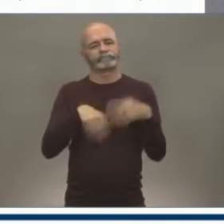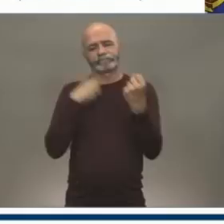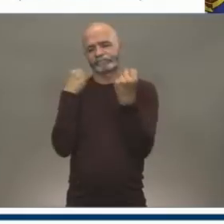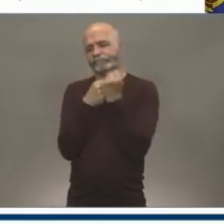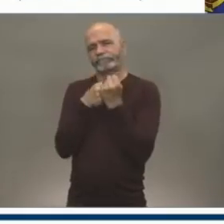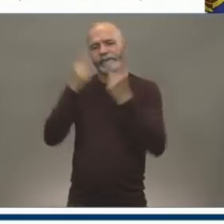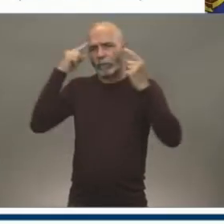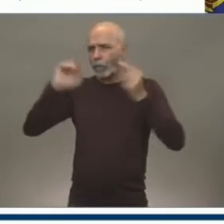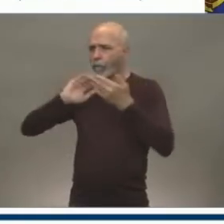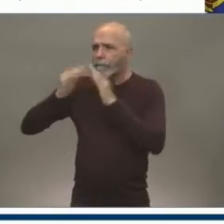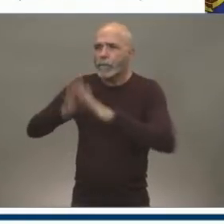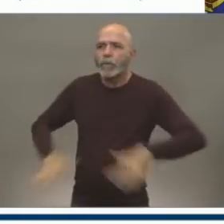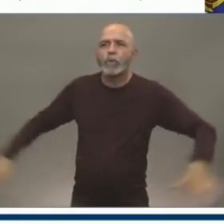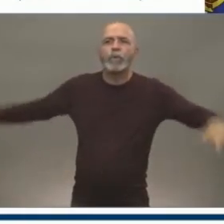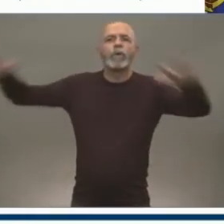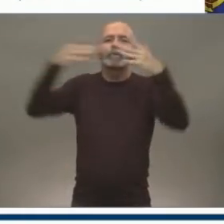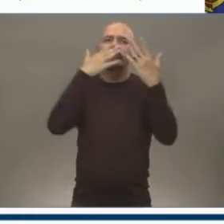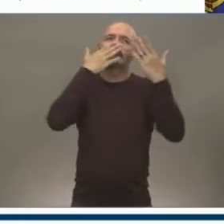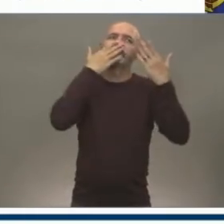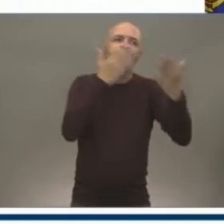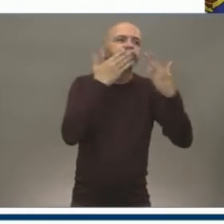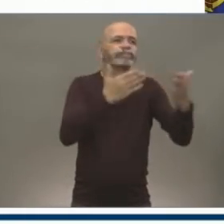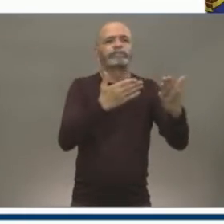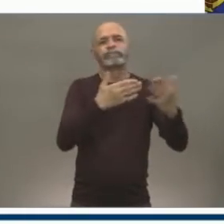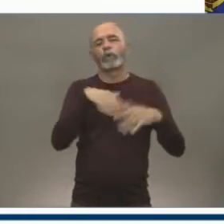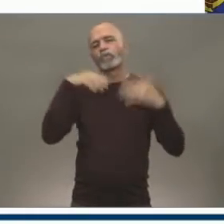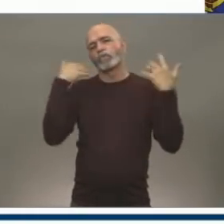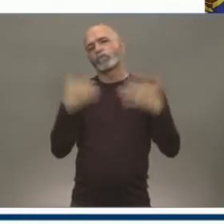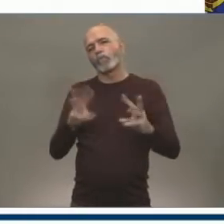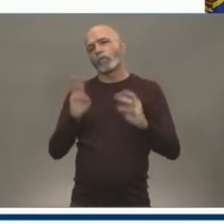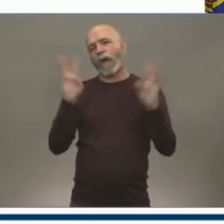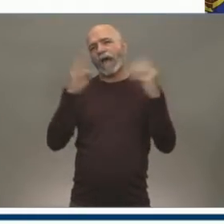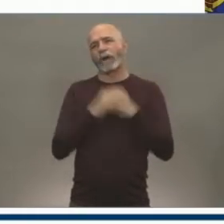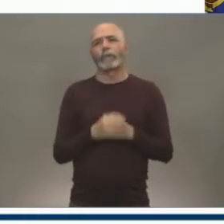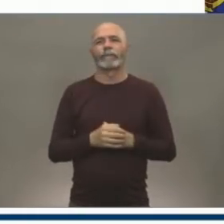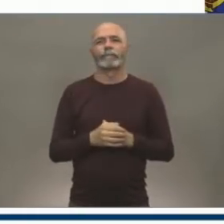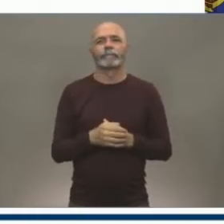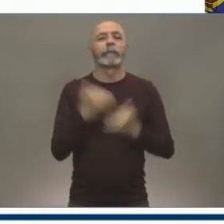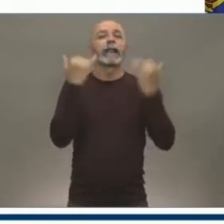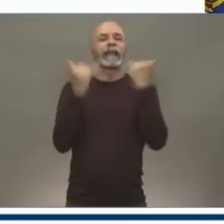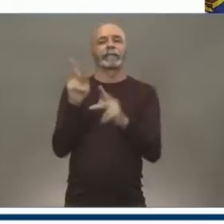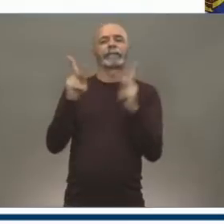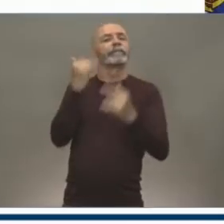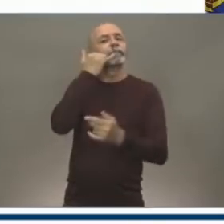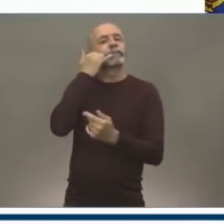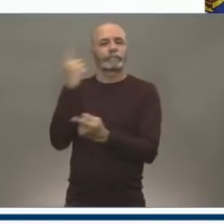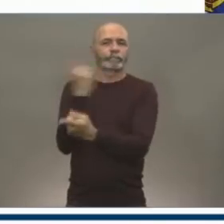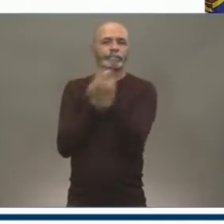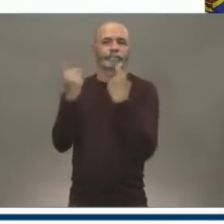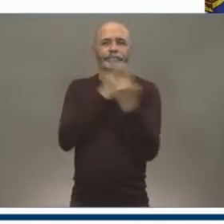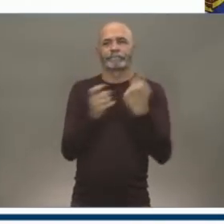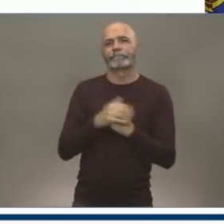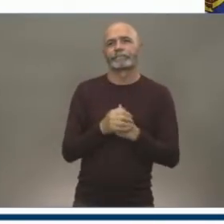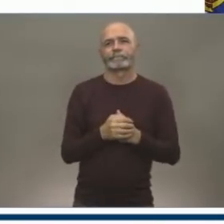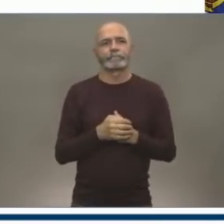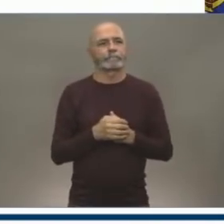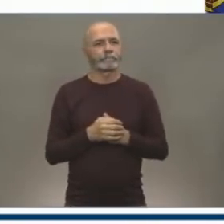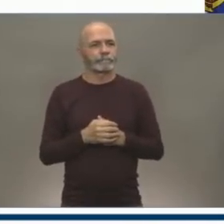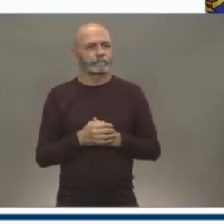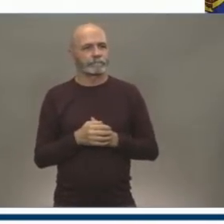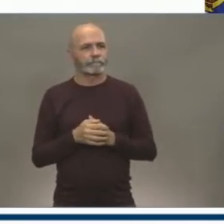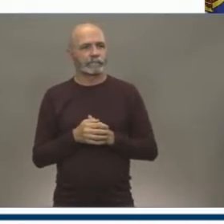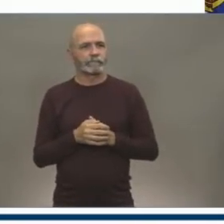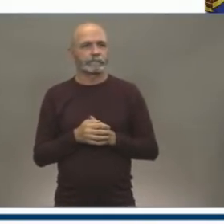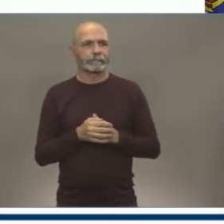Strang, thank you. Thank you, Premier. Tina. Again, just a reminder, we'll take one question and one follow-up from reporters on the line in the allotted time that we have